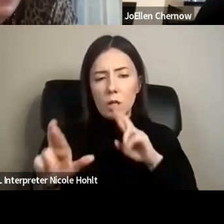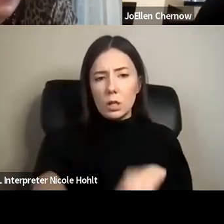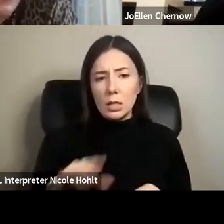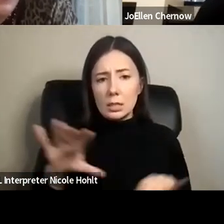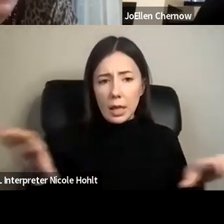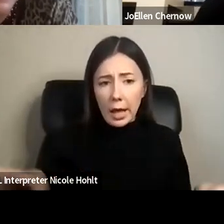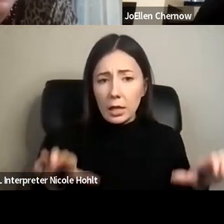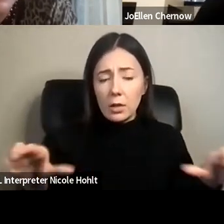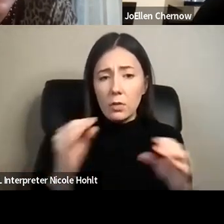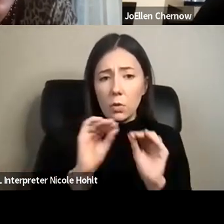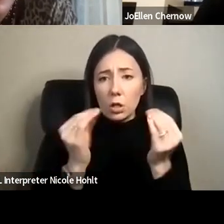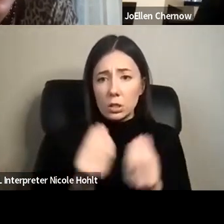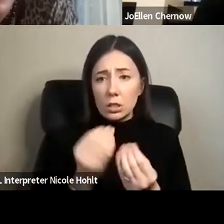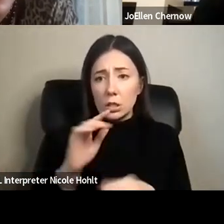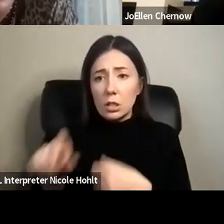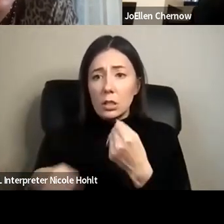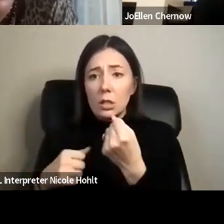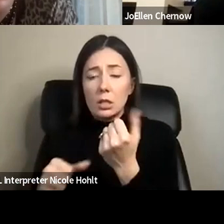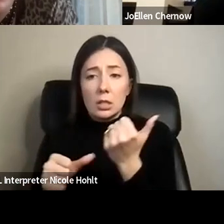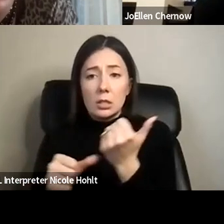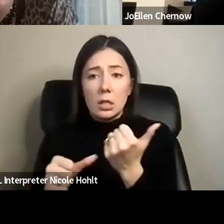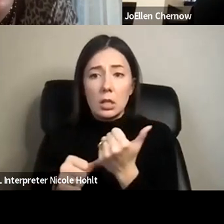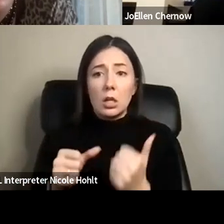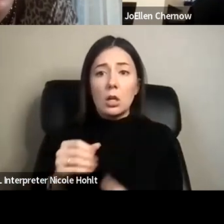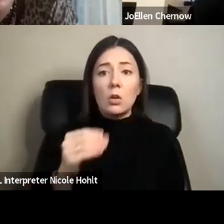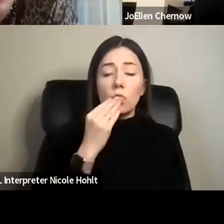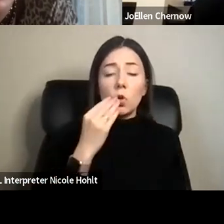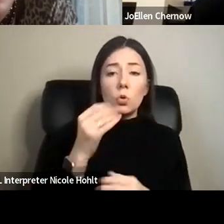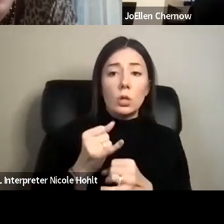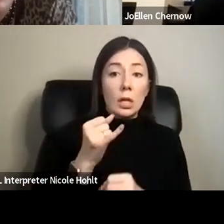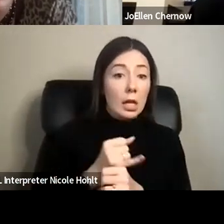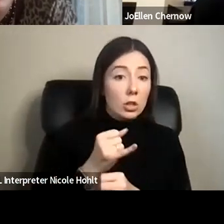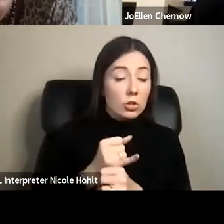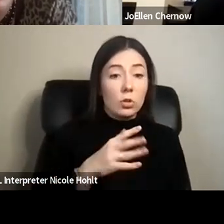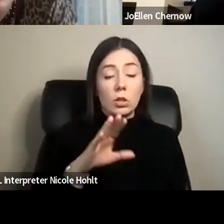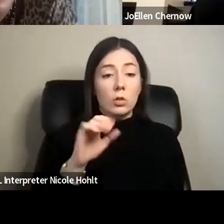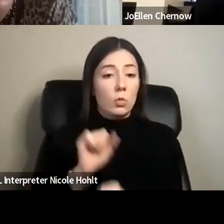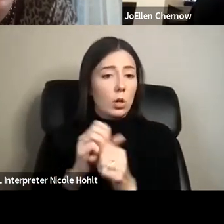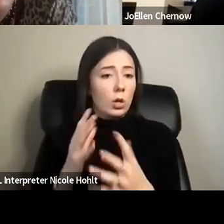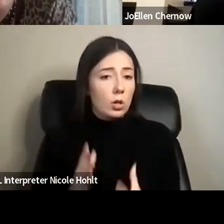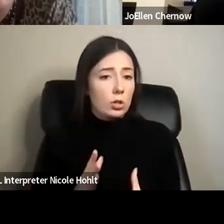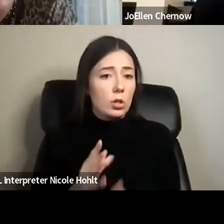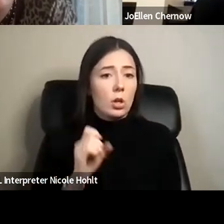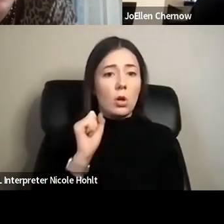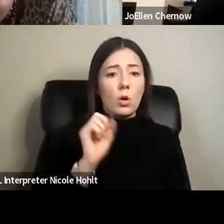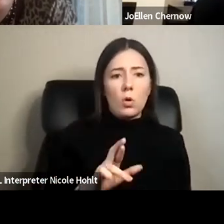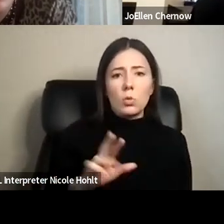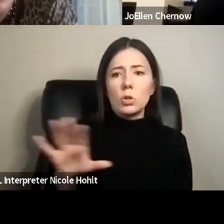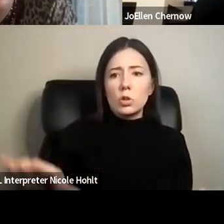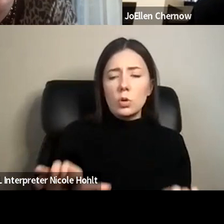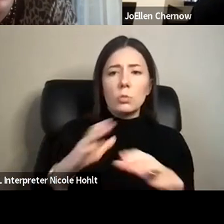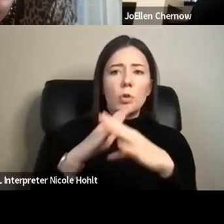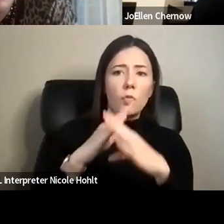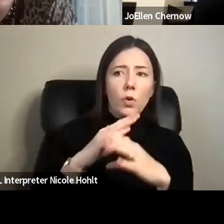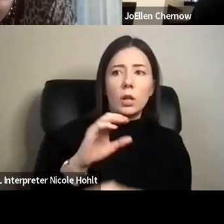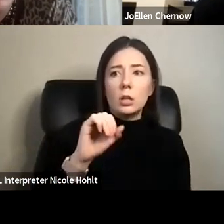assisting industry workers? And also, what are we doing to combat lobbying that occurs from ServSafe